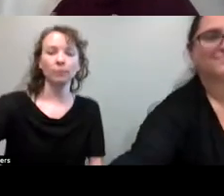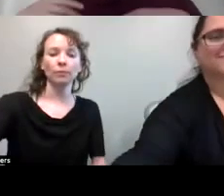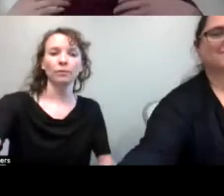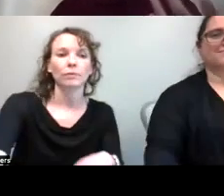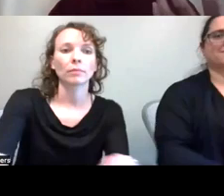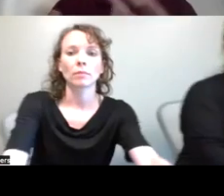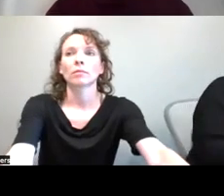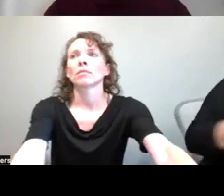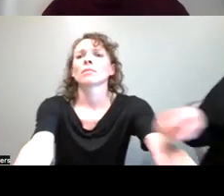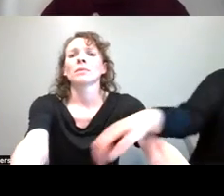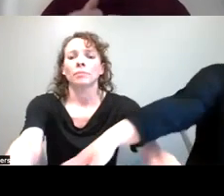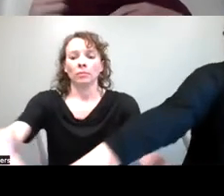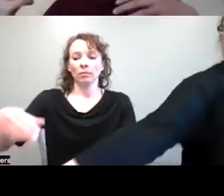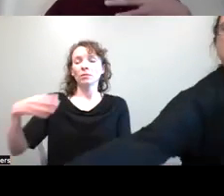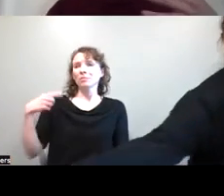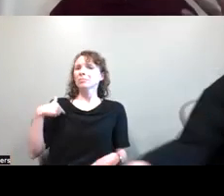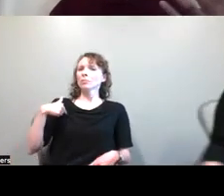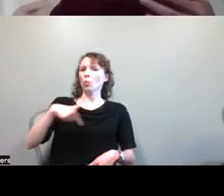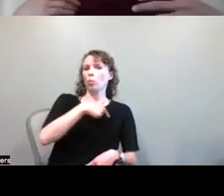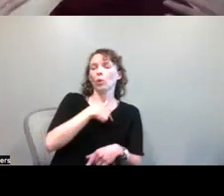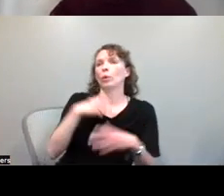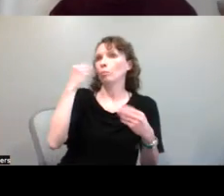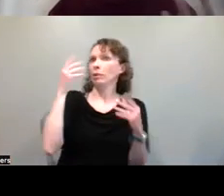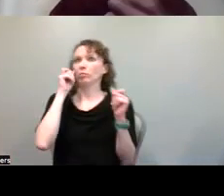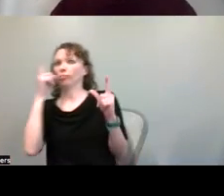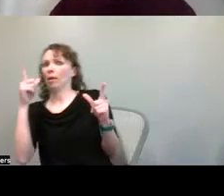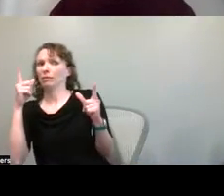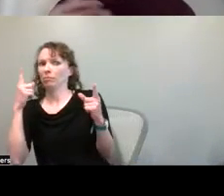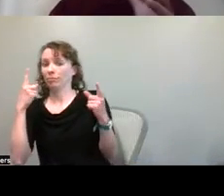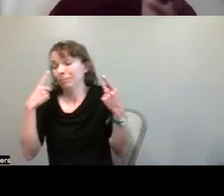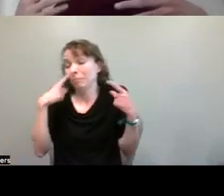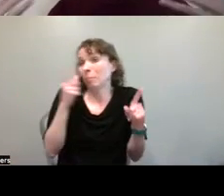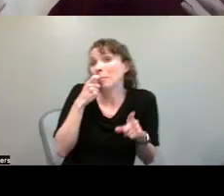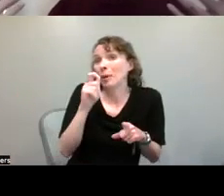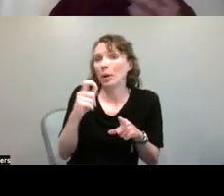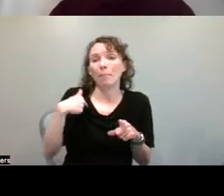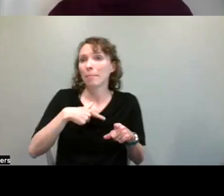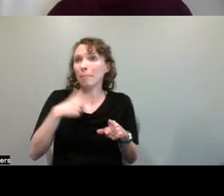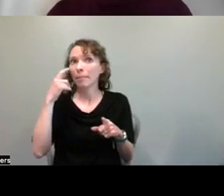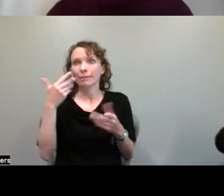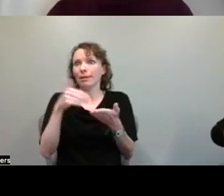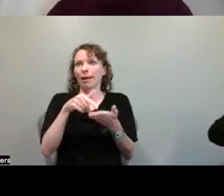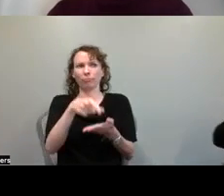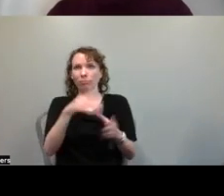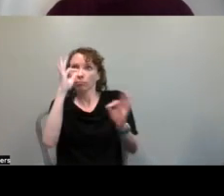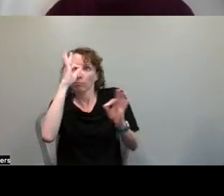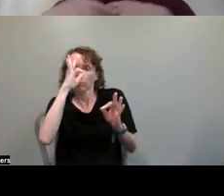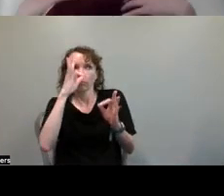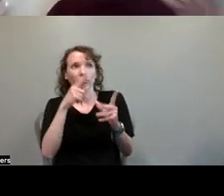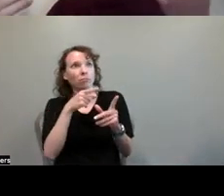all, because these language models have no idea that these antibody sequences are binding to anything. And